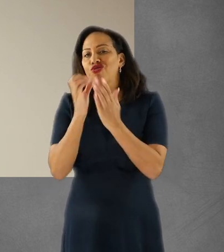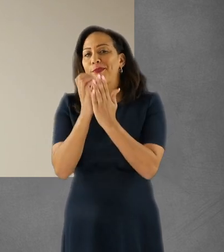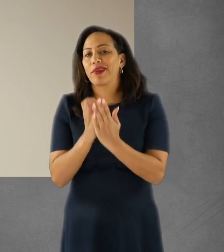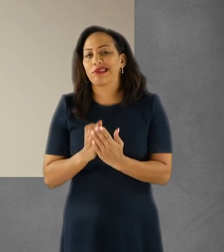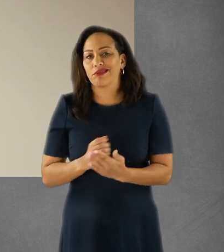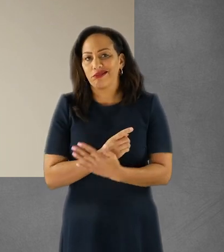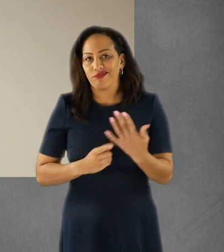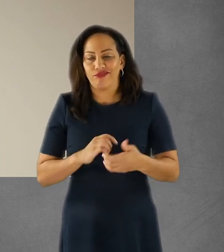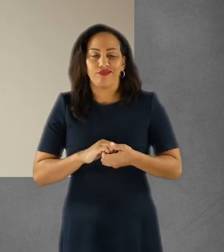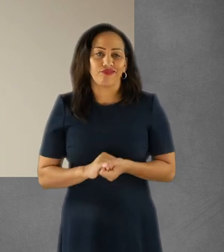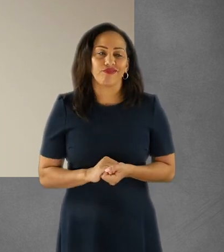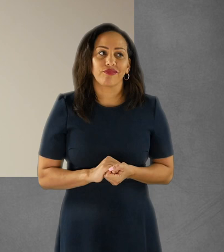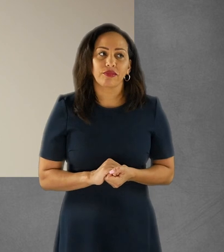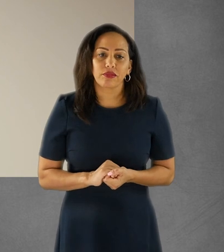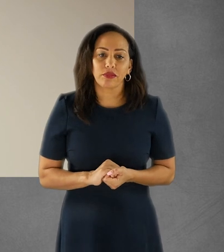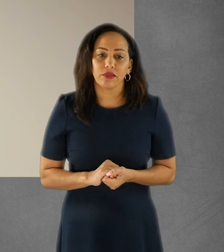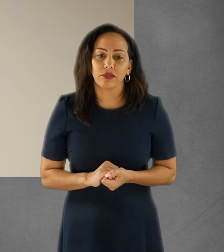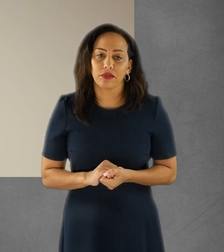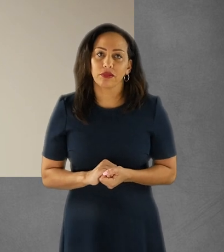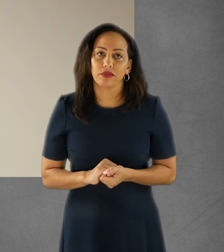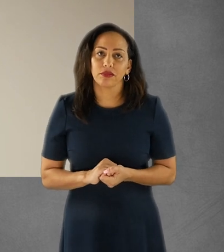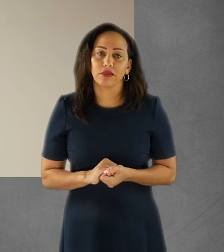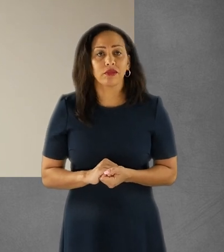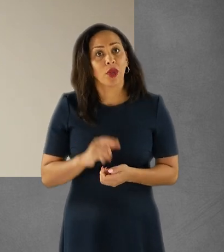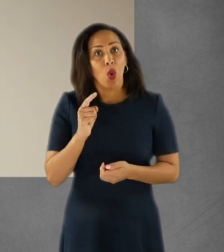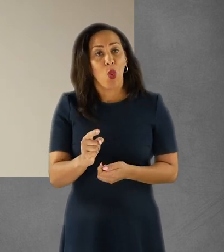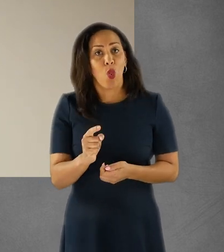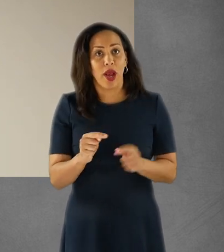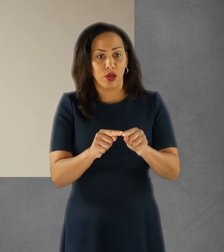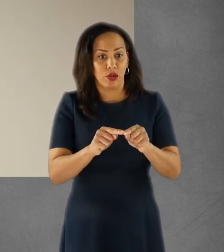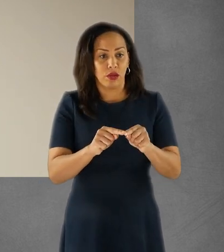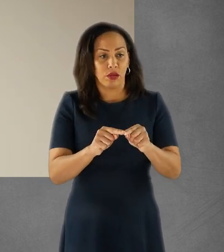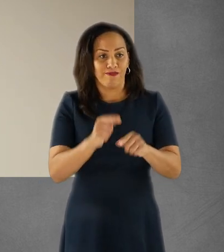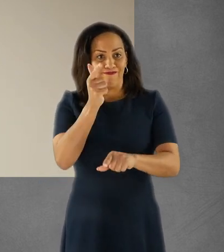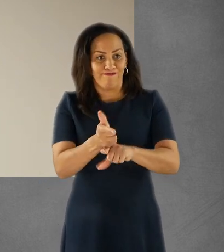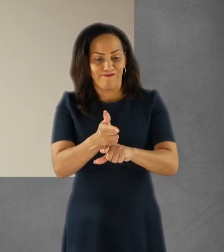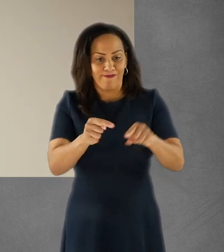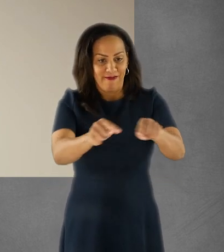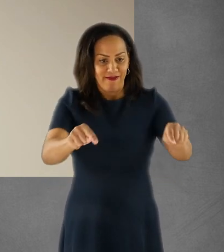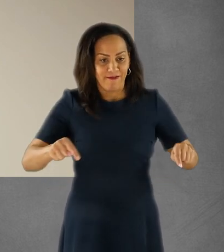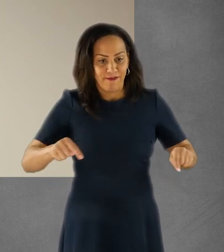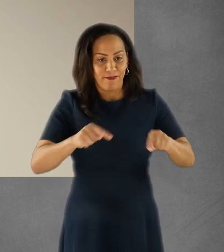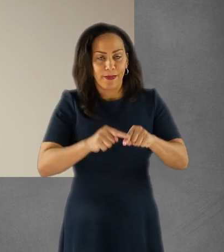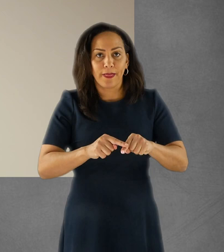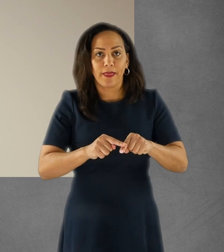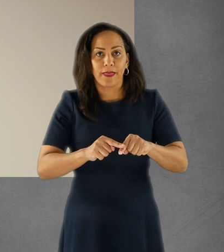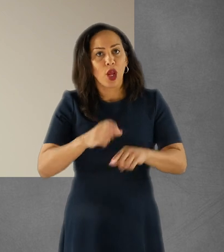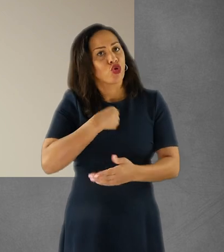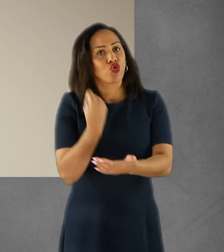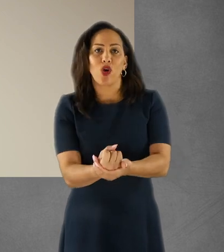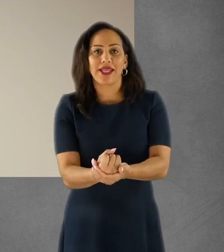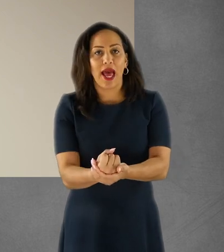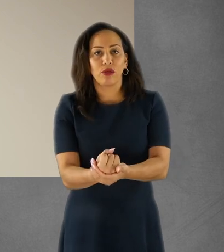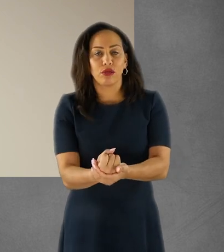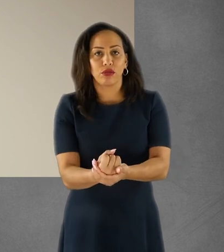call a knockdown room. It's in the Newmarket Equine Hospital. So it's where the horses, thoroughbred racehorses,